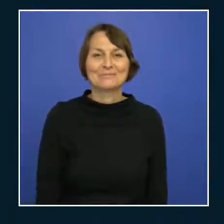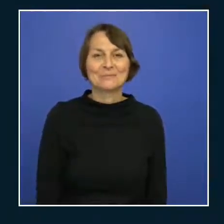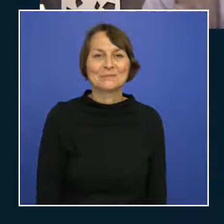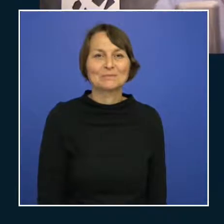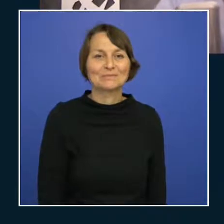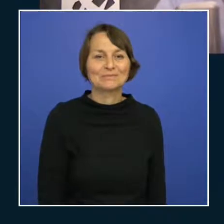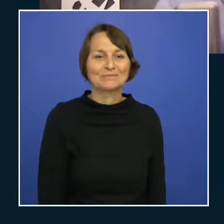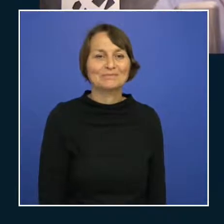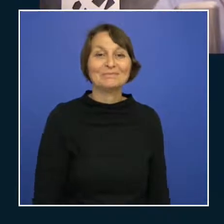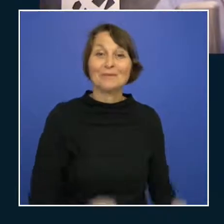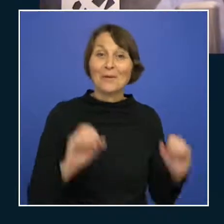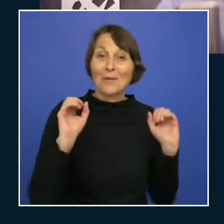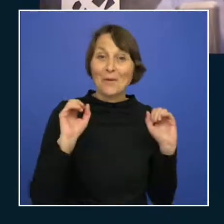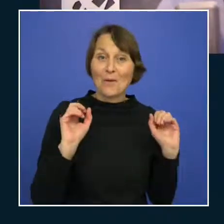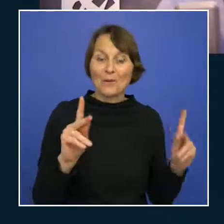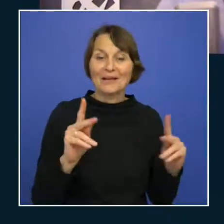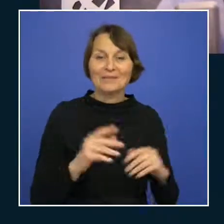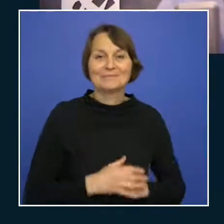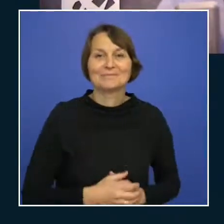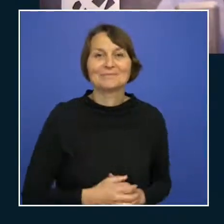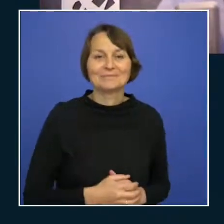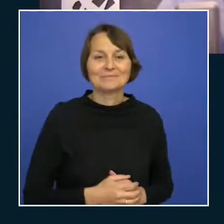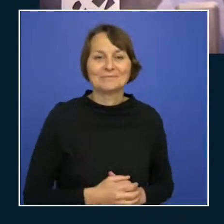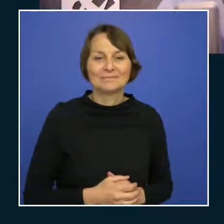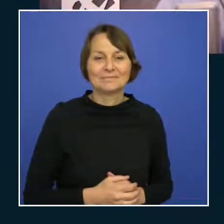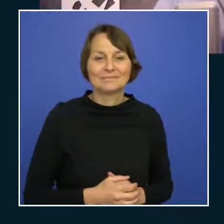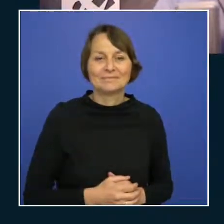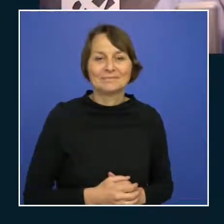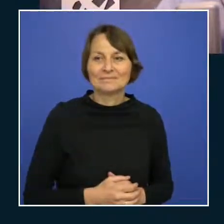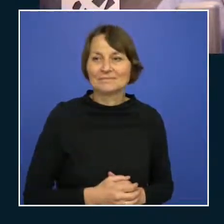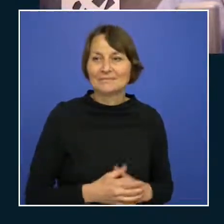Okay. Do we have Dawood?